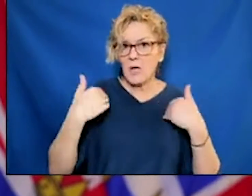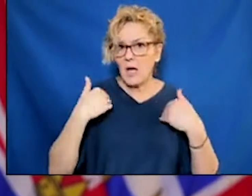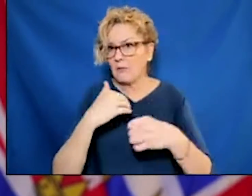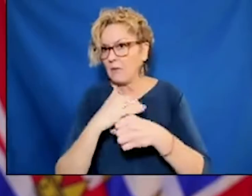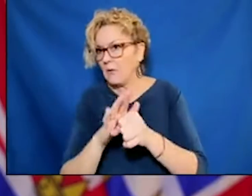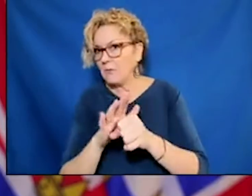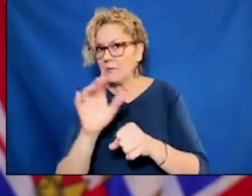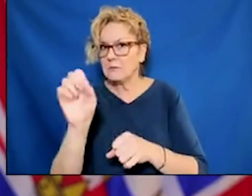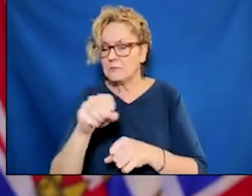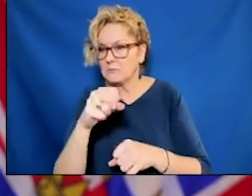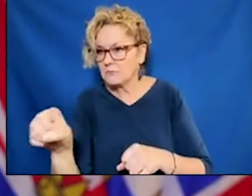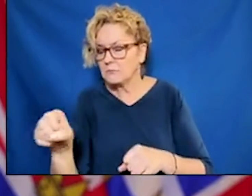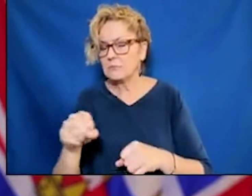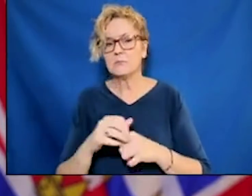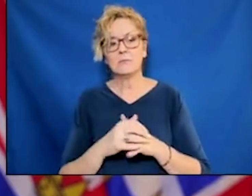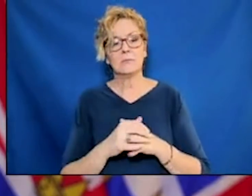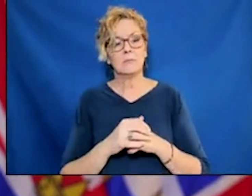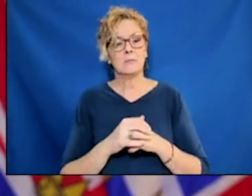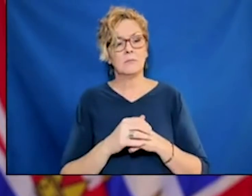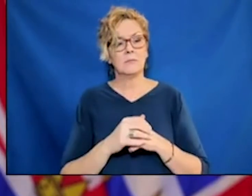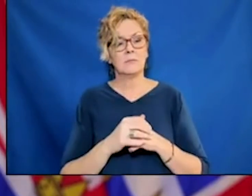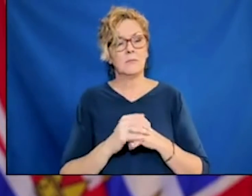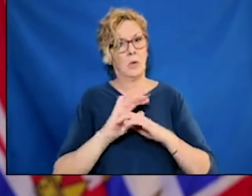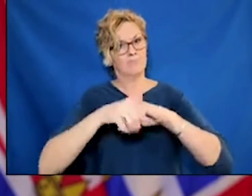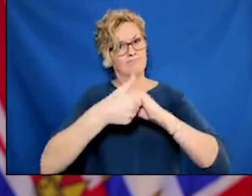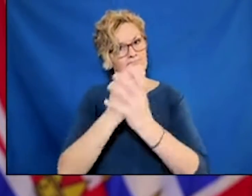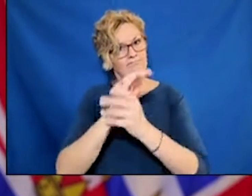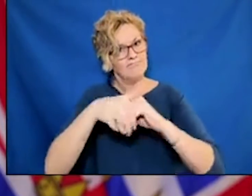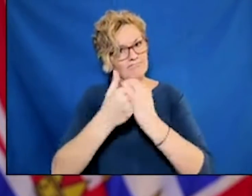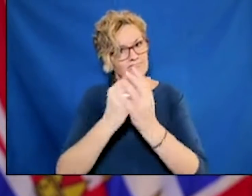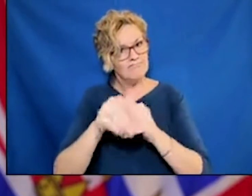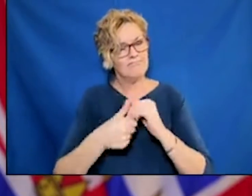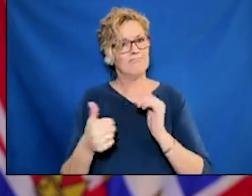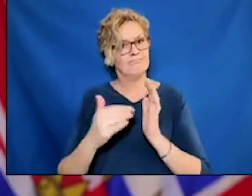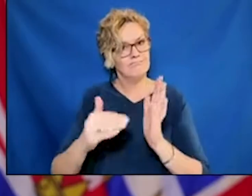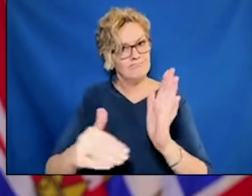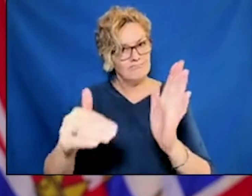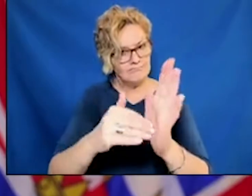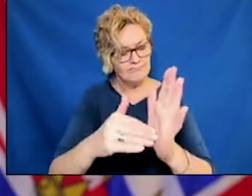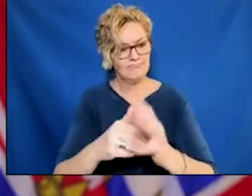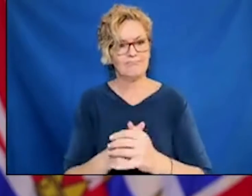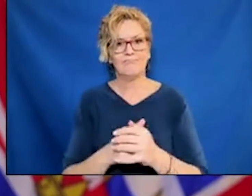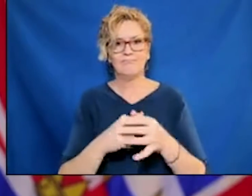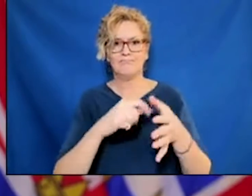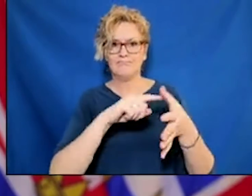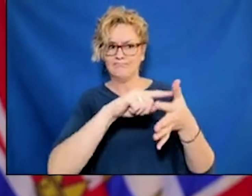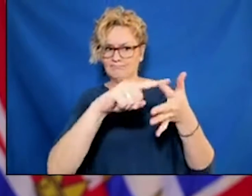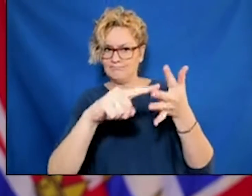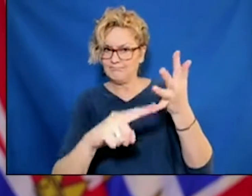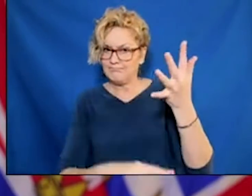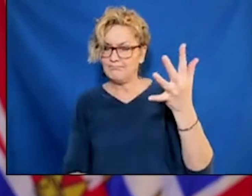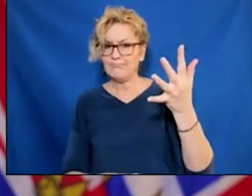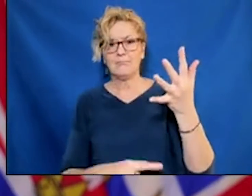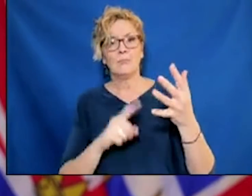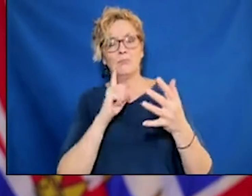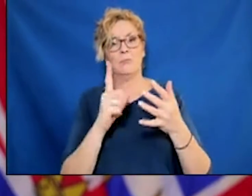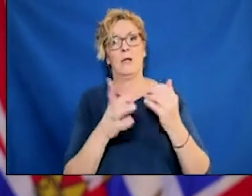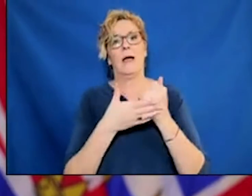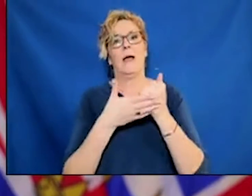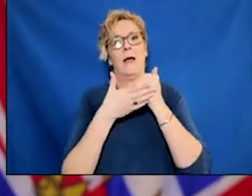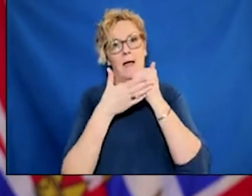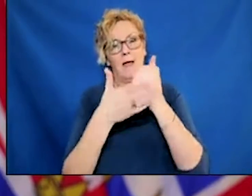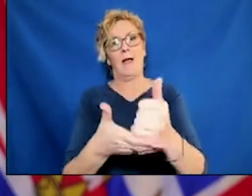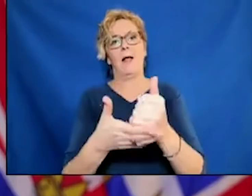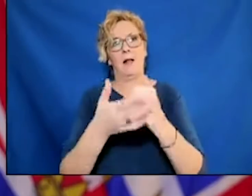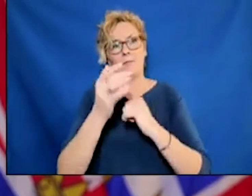elders who've not yet had the vaccine, even as we have more of this protective vaccine in our communities.